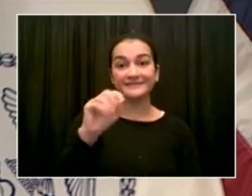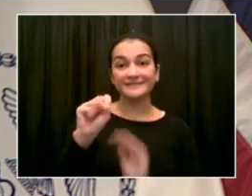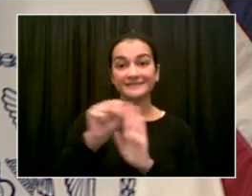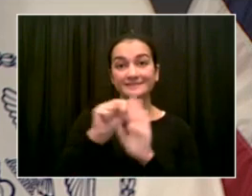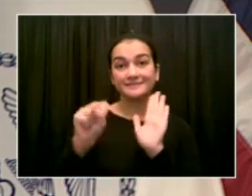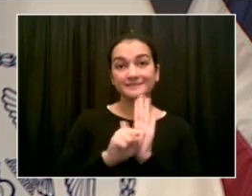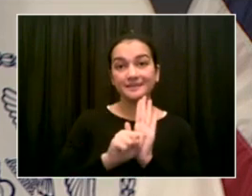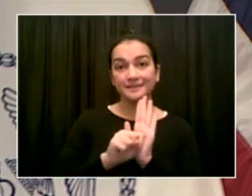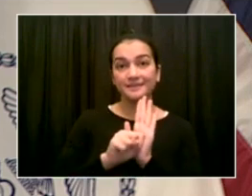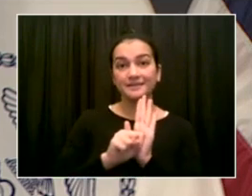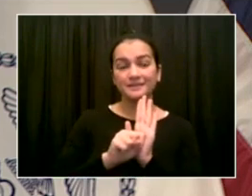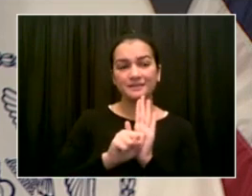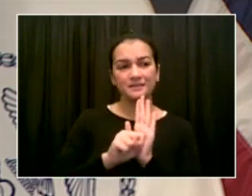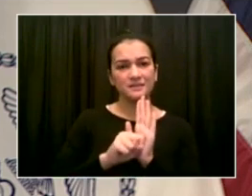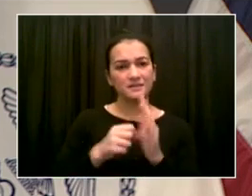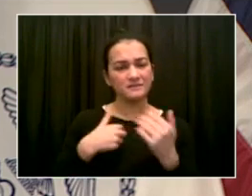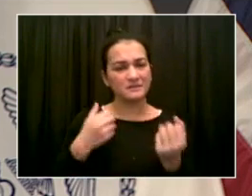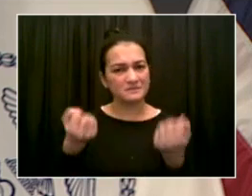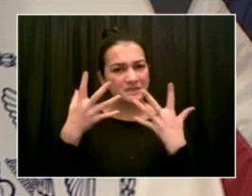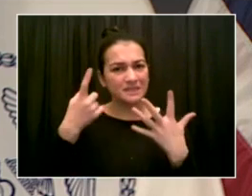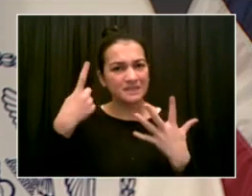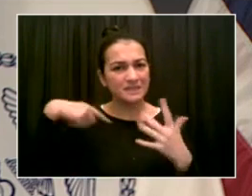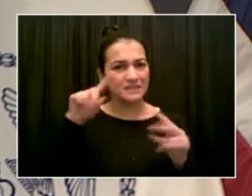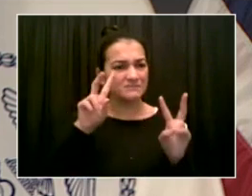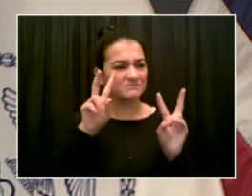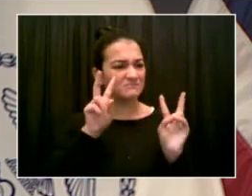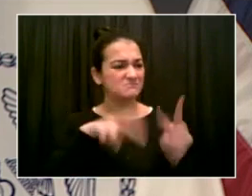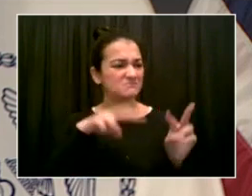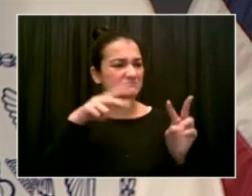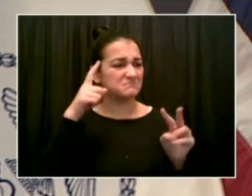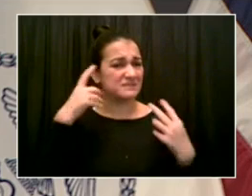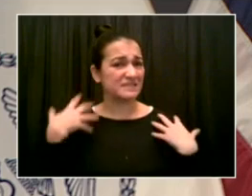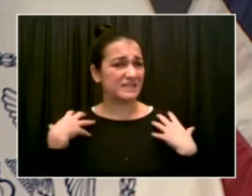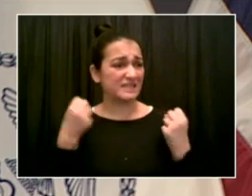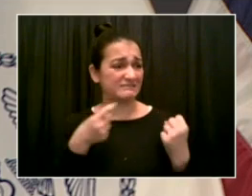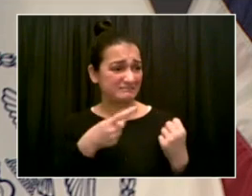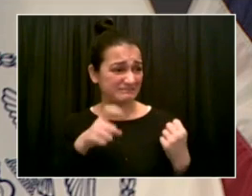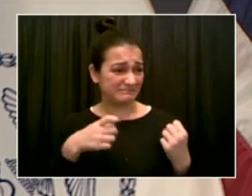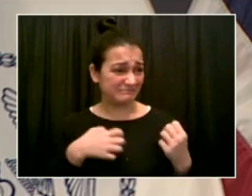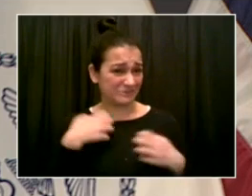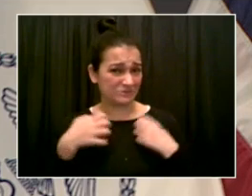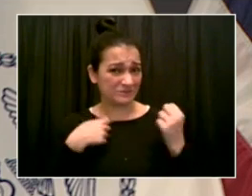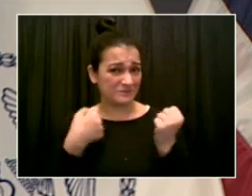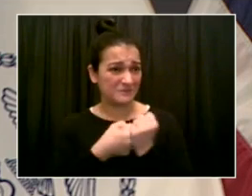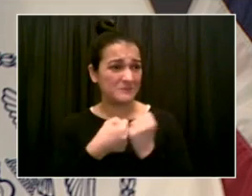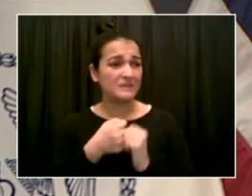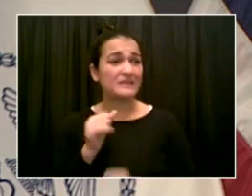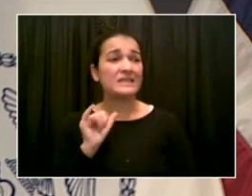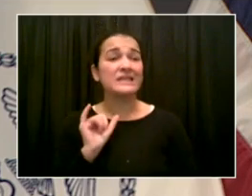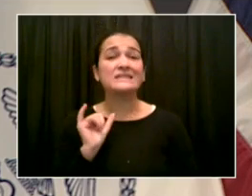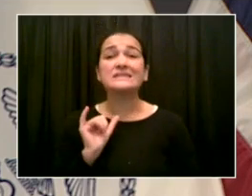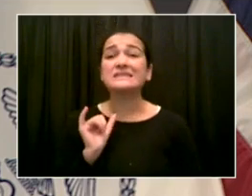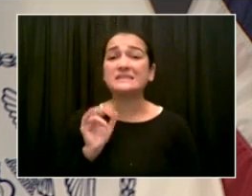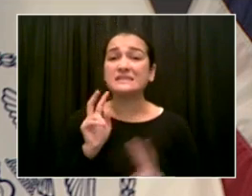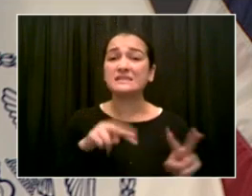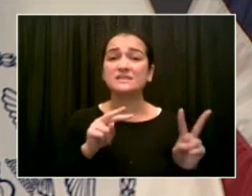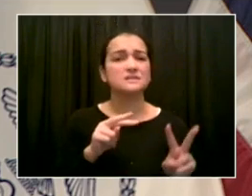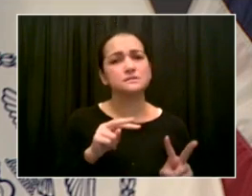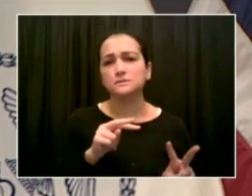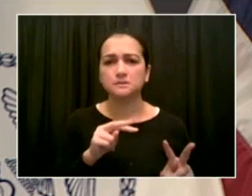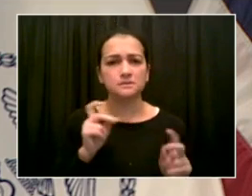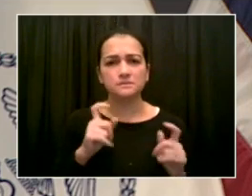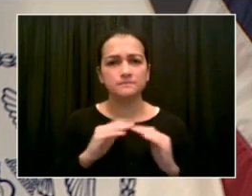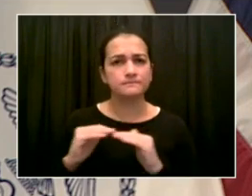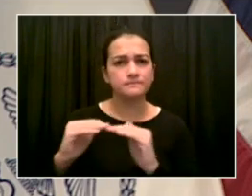help is provided. It's my pleasure to present the CEO and President of Mental Health America,